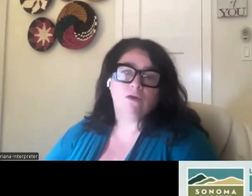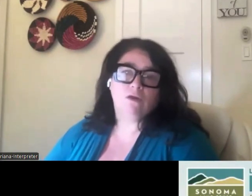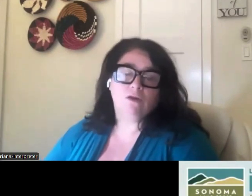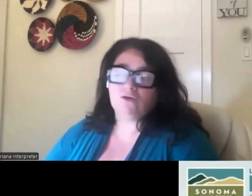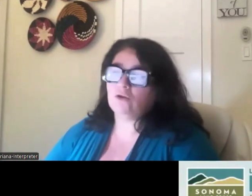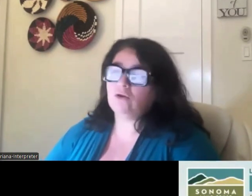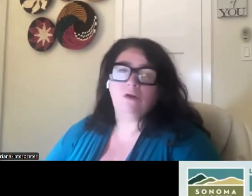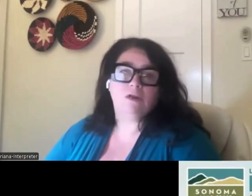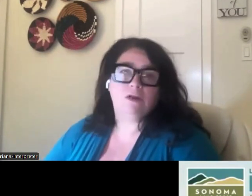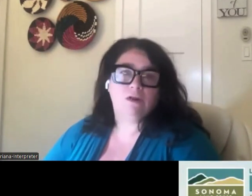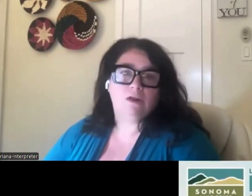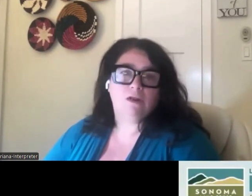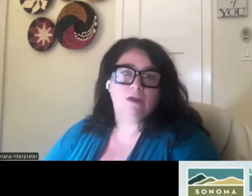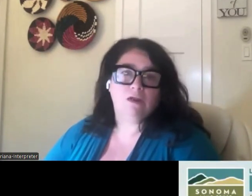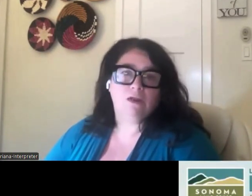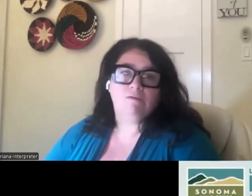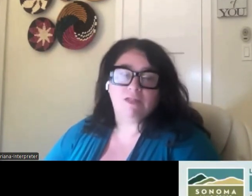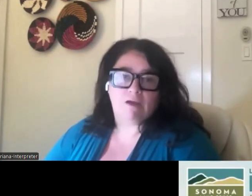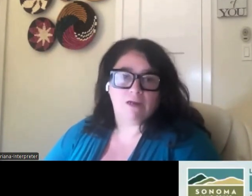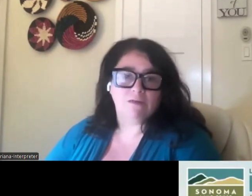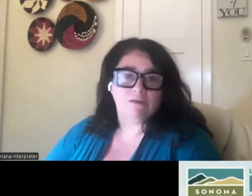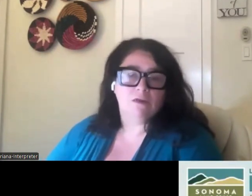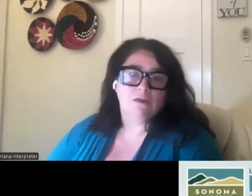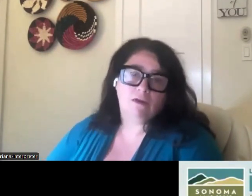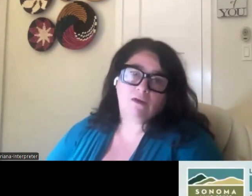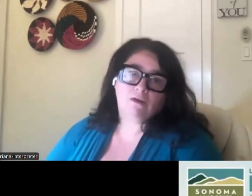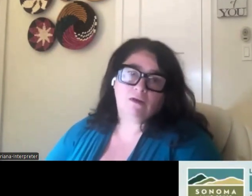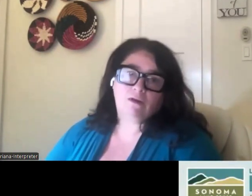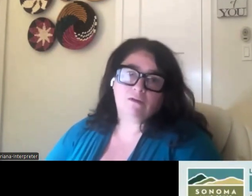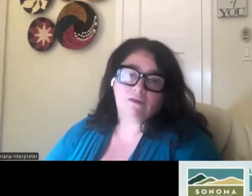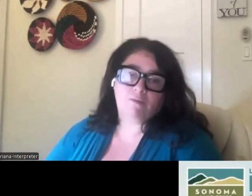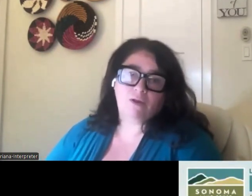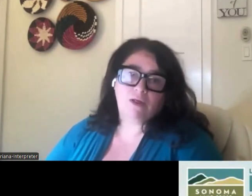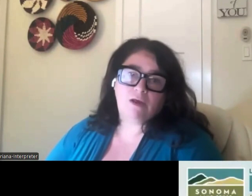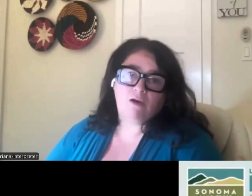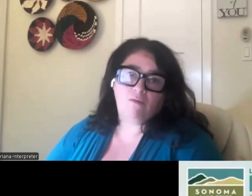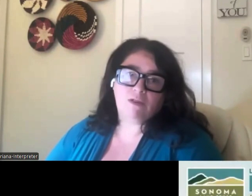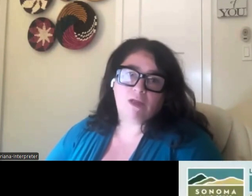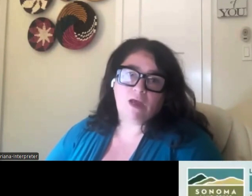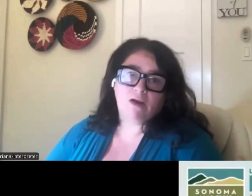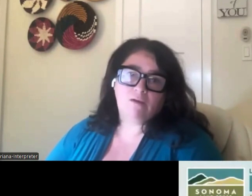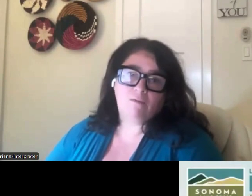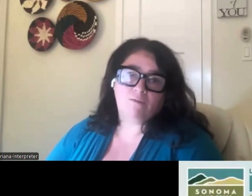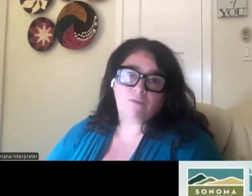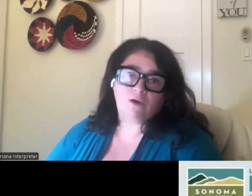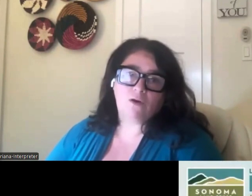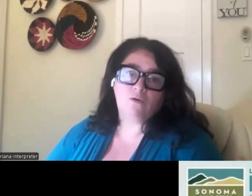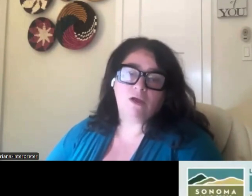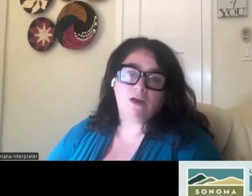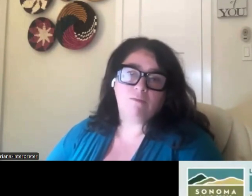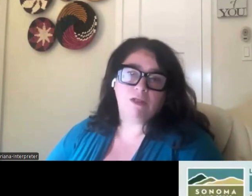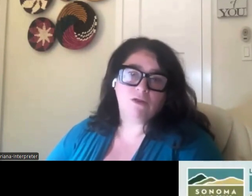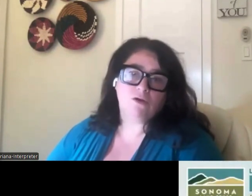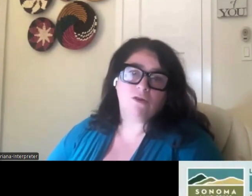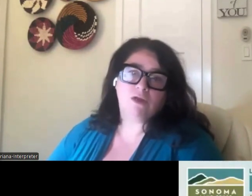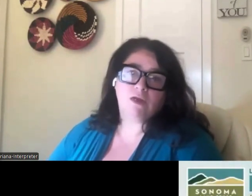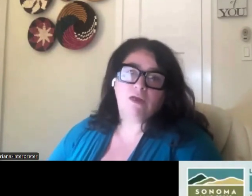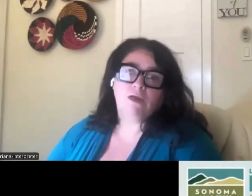inevitable to increase with an increase in the underlying hazard with warming if we do